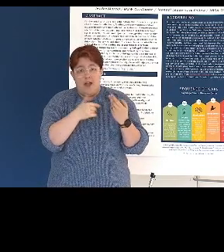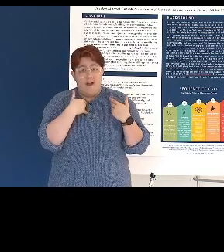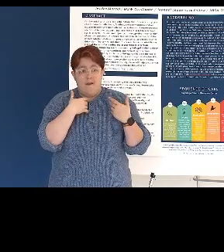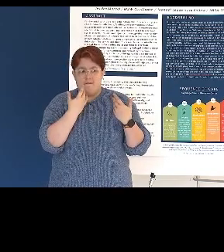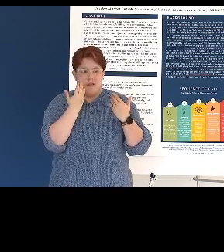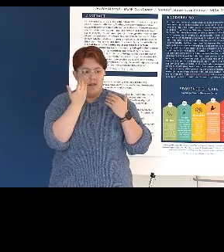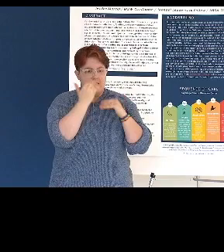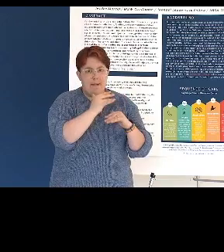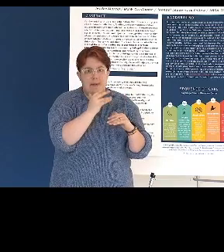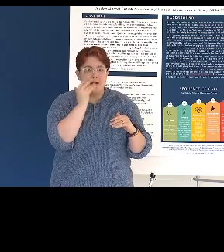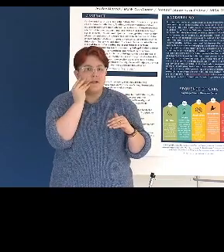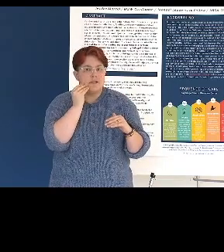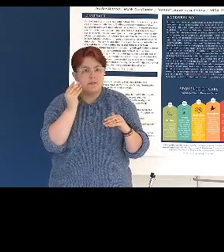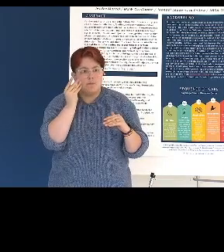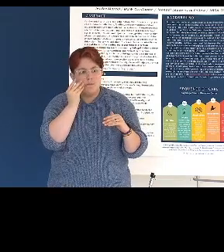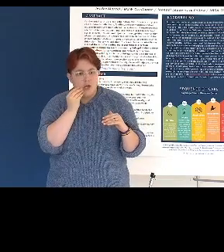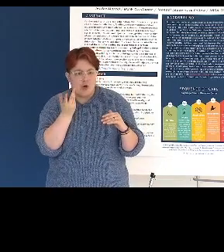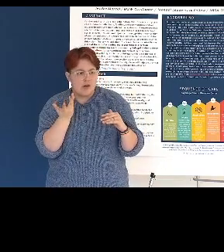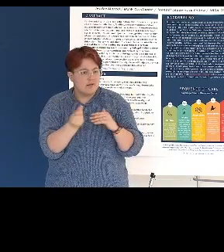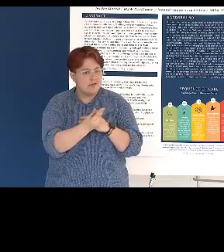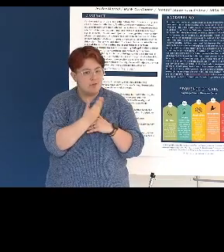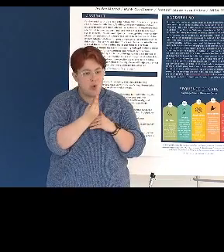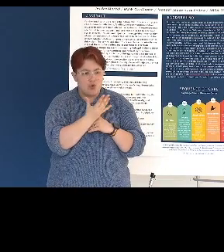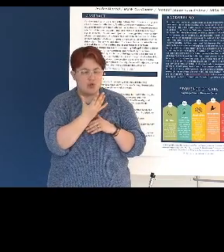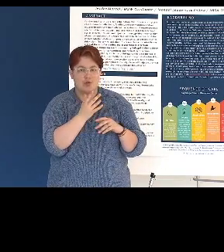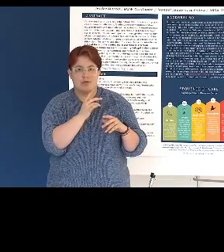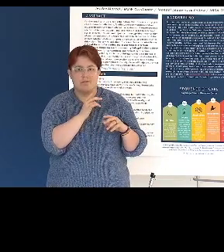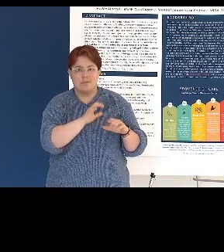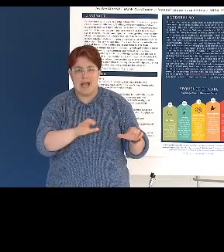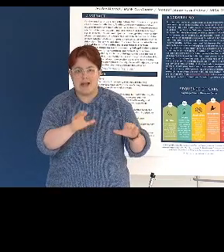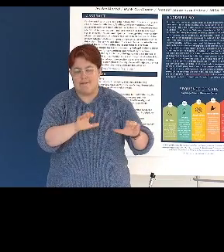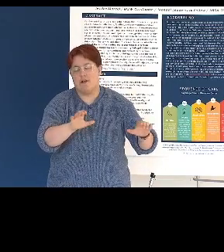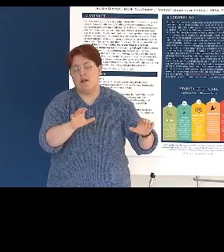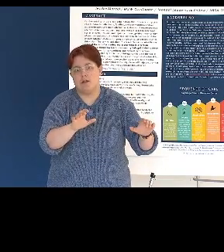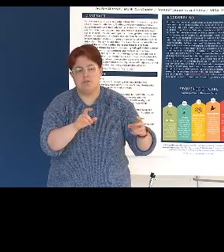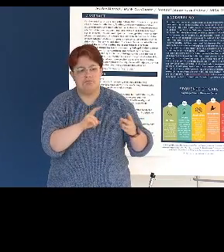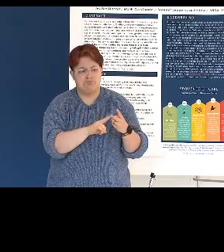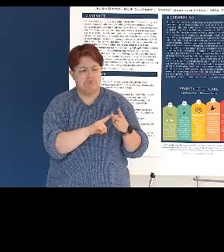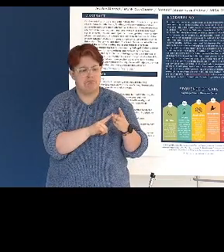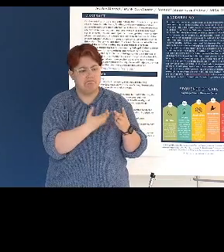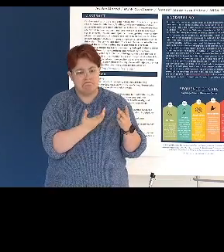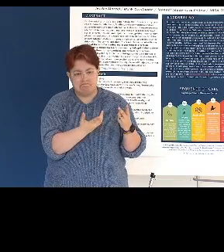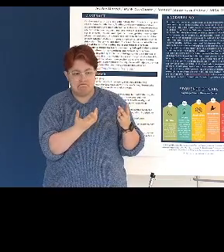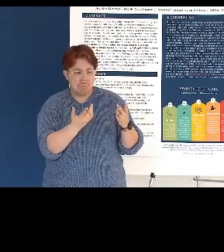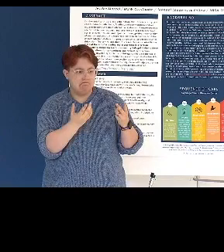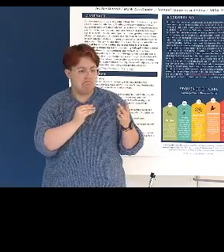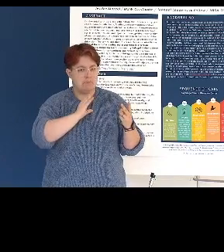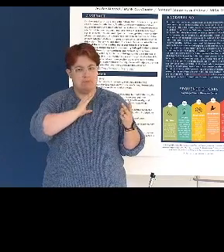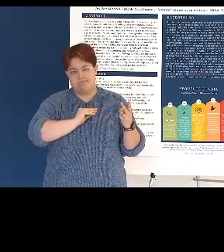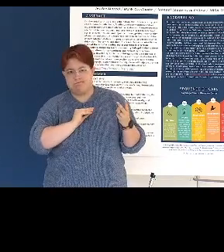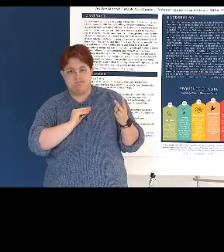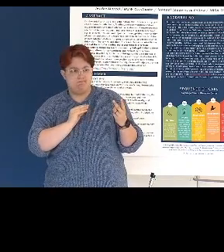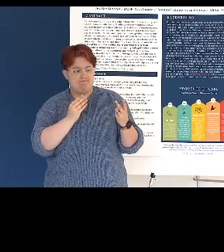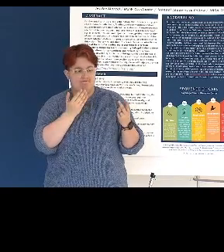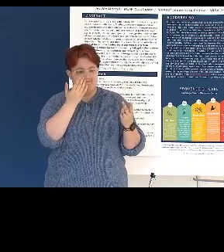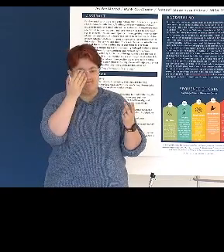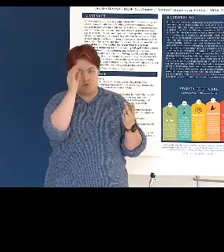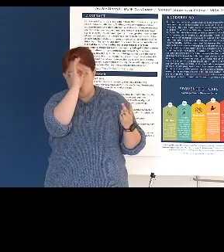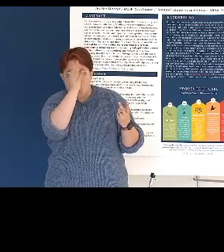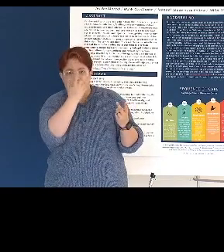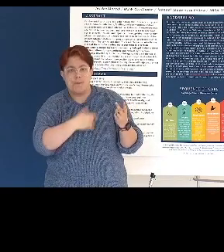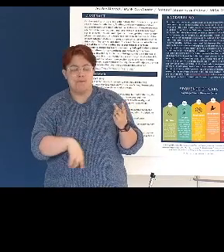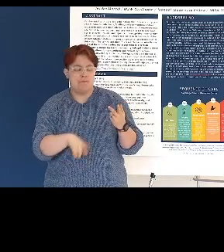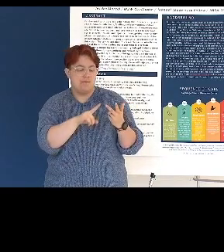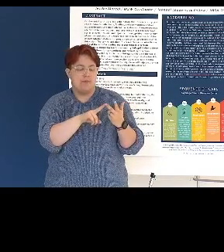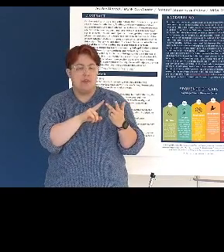or exposure to various forms of physical activity, so there may be a knowledge and confidence deficit. And some consumers